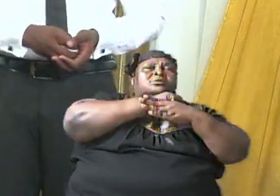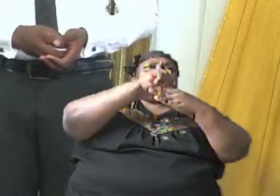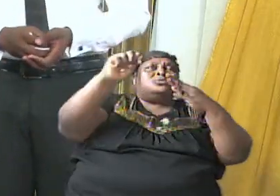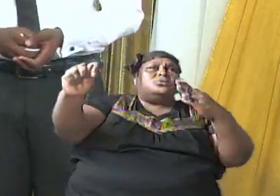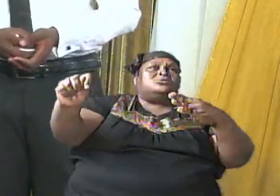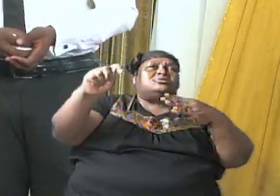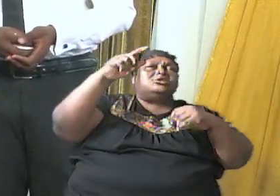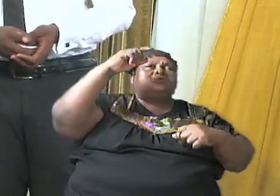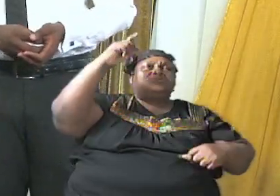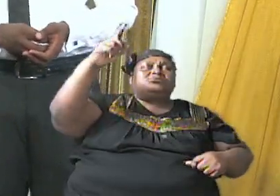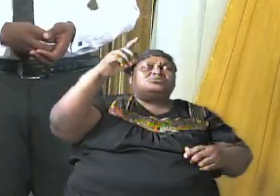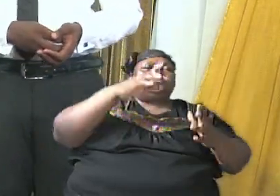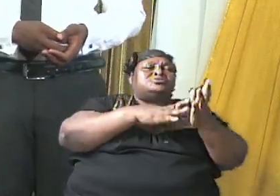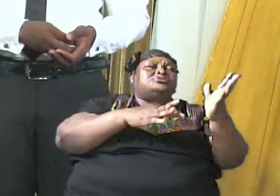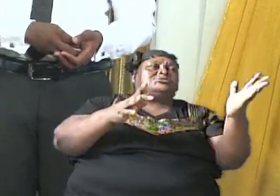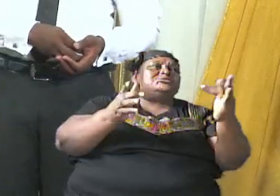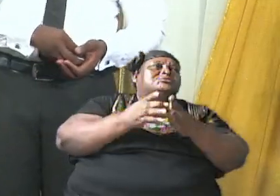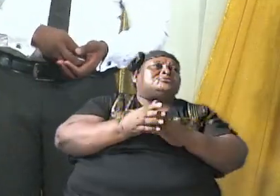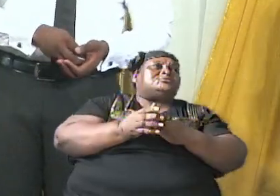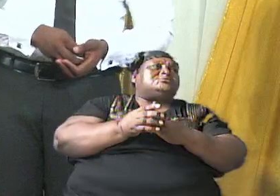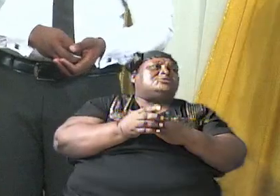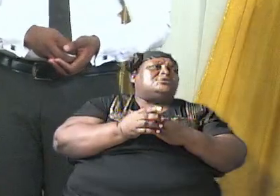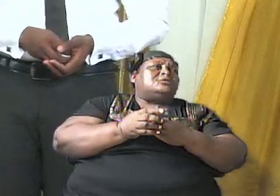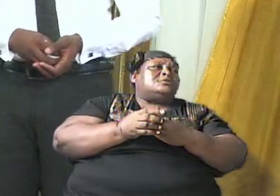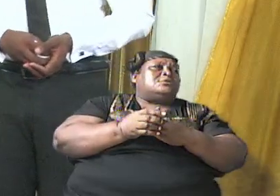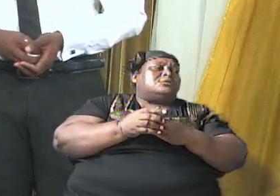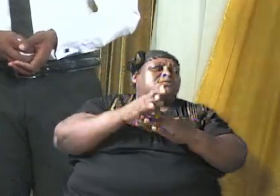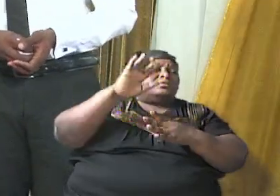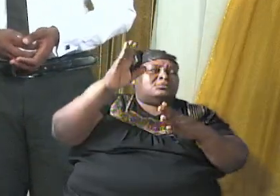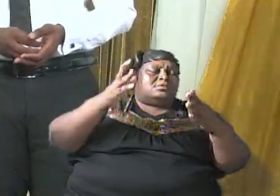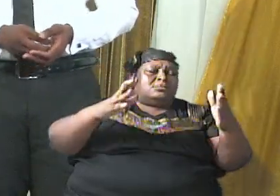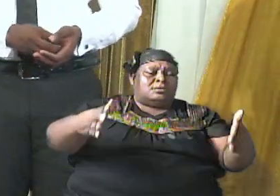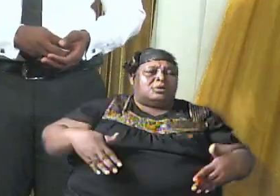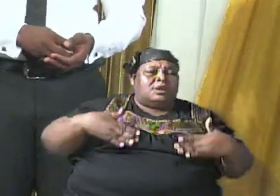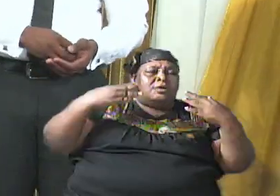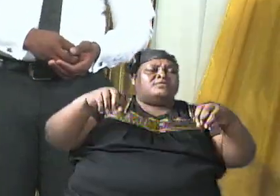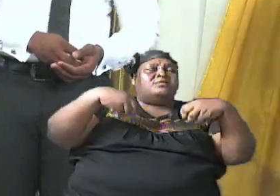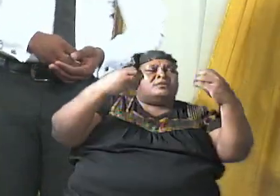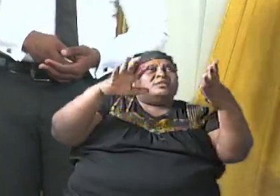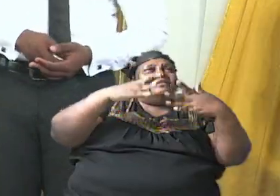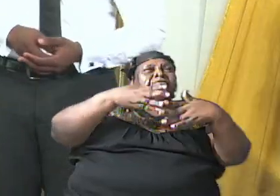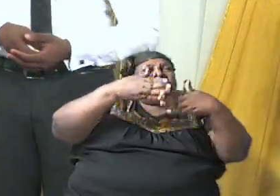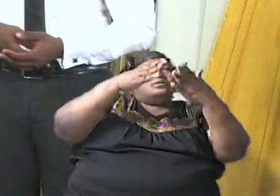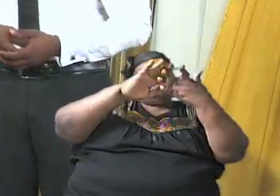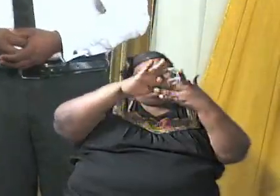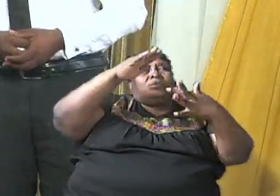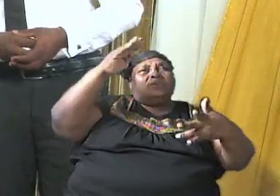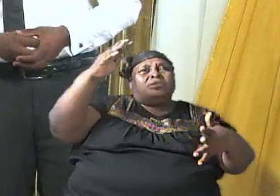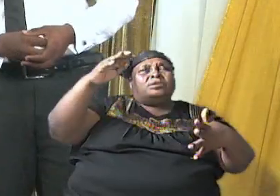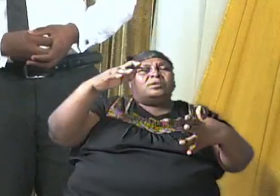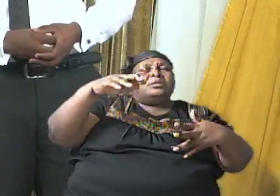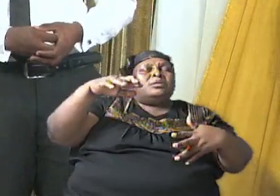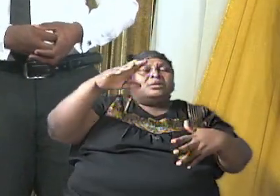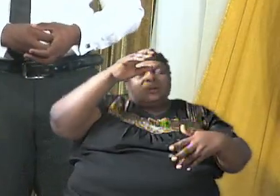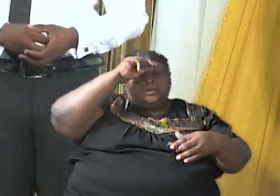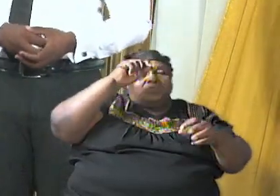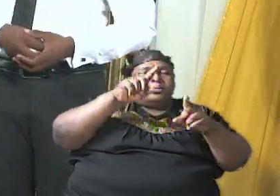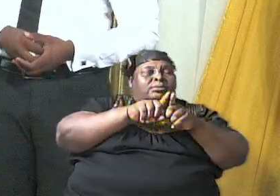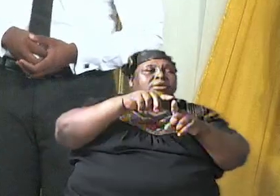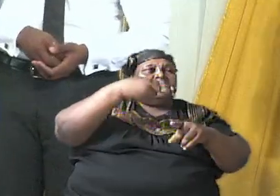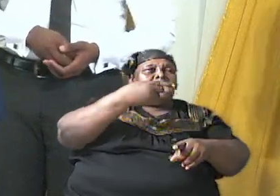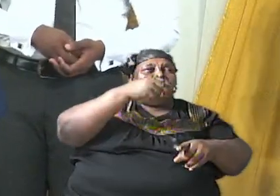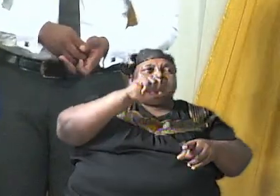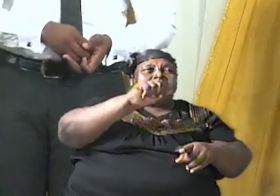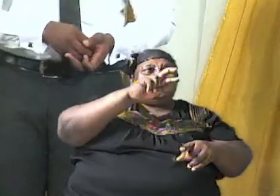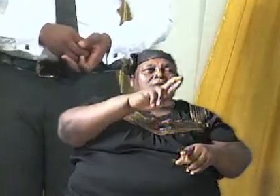you, Jesus, God Almighty, so that her life will give you glory. Jesus, Lord God, Brother Mark Harrison, Lord God and